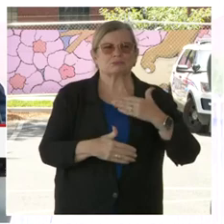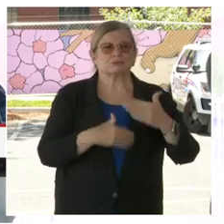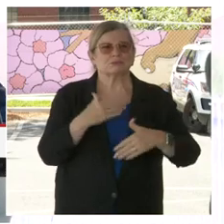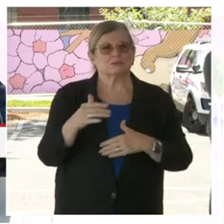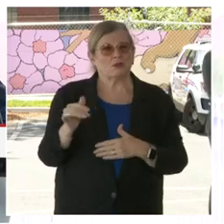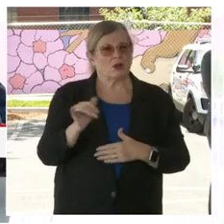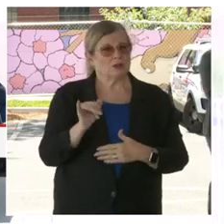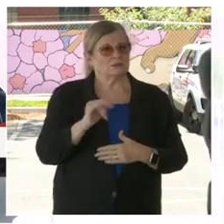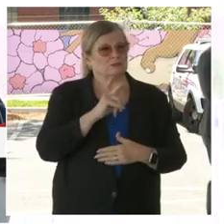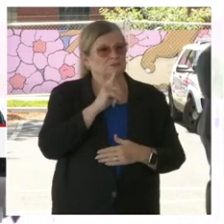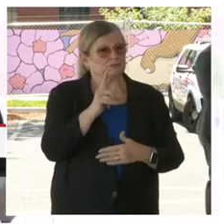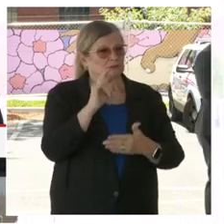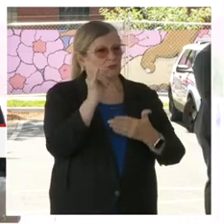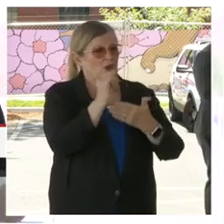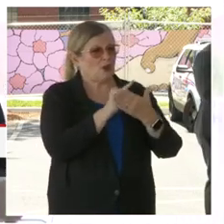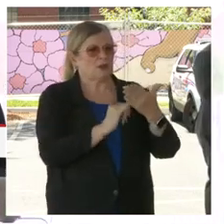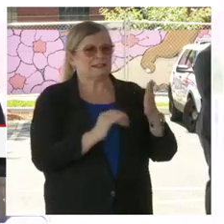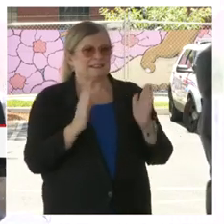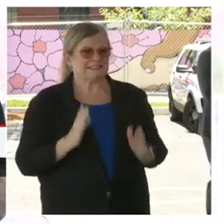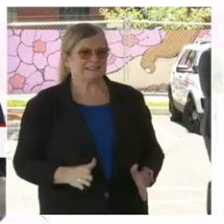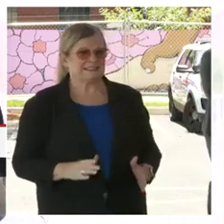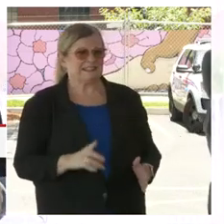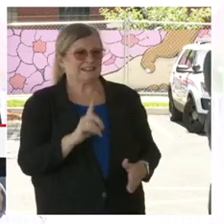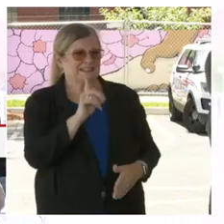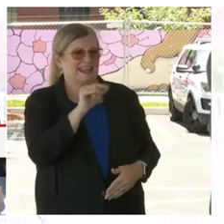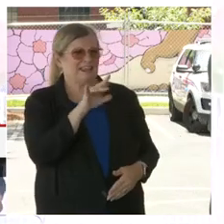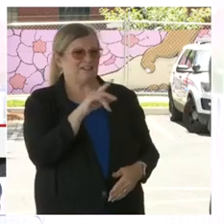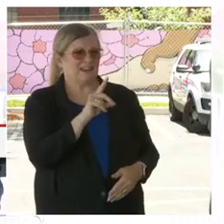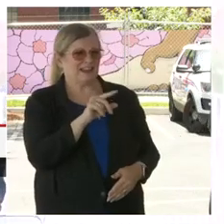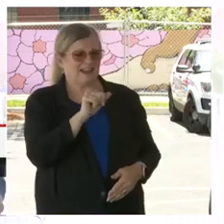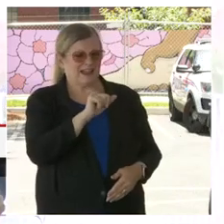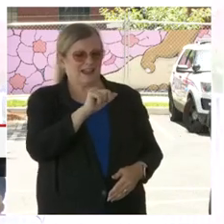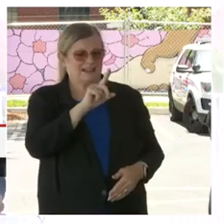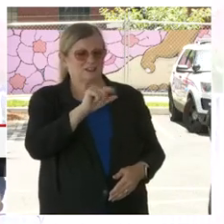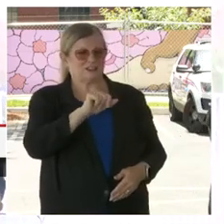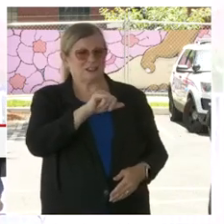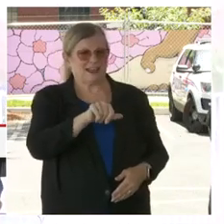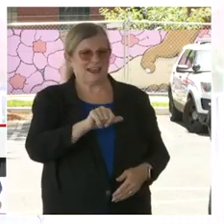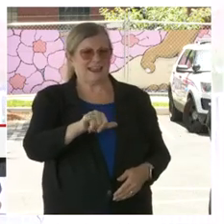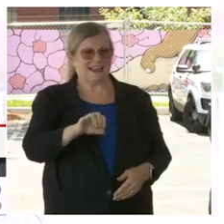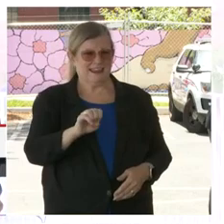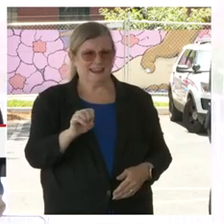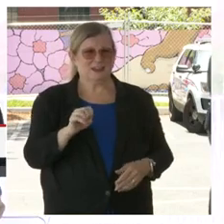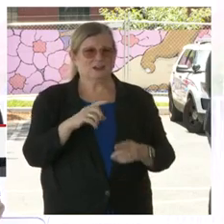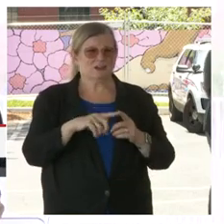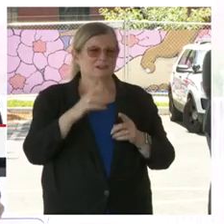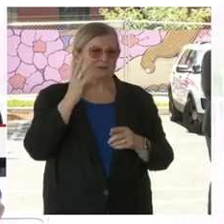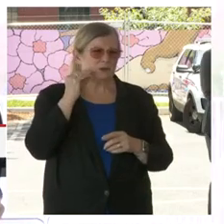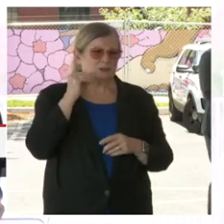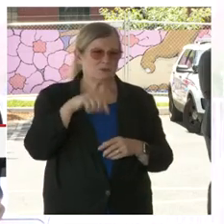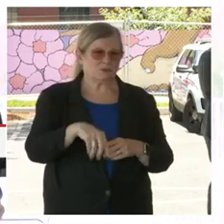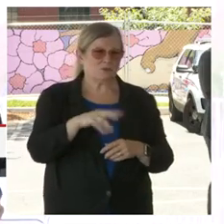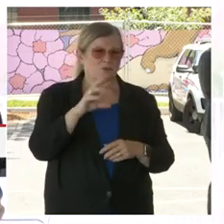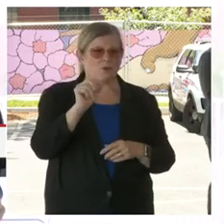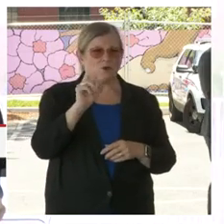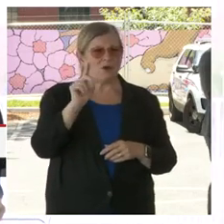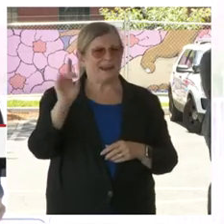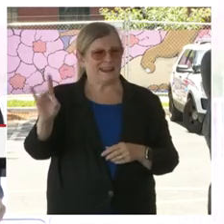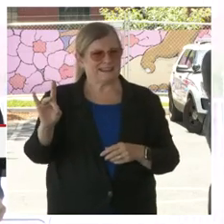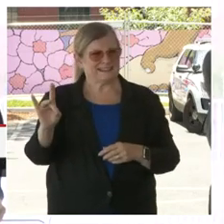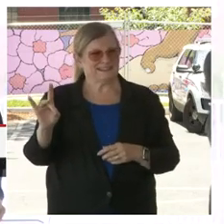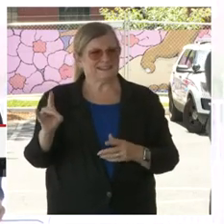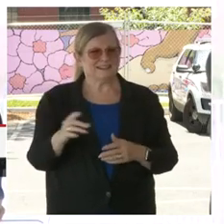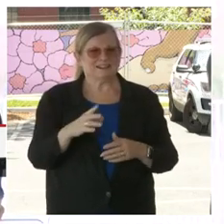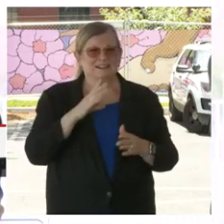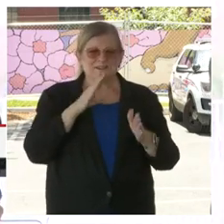his field, Sir David Adjaye. David is no stranger to Ward 8. His William O. Lockridge and Francis Gregory Libraries introduced us to his